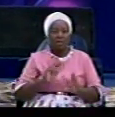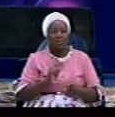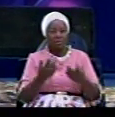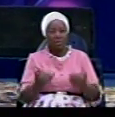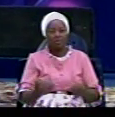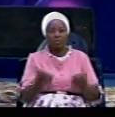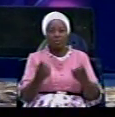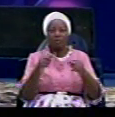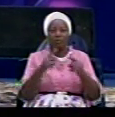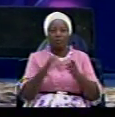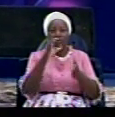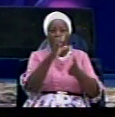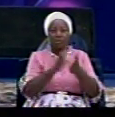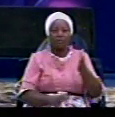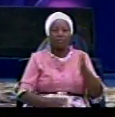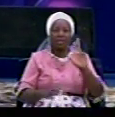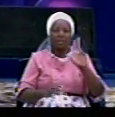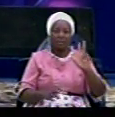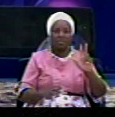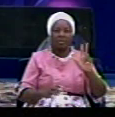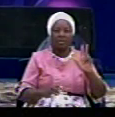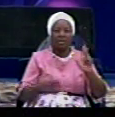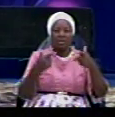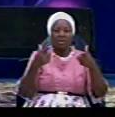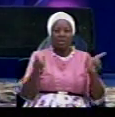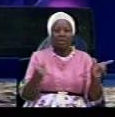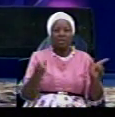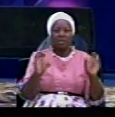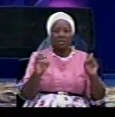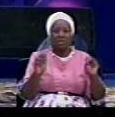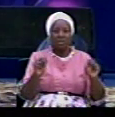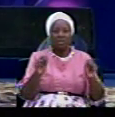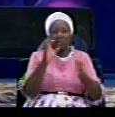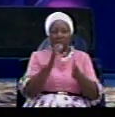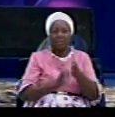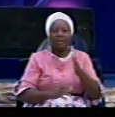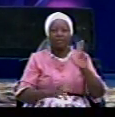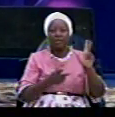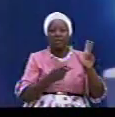3. Genesis chapter 3, verse